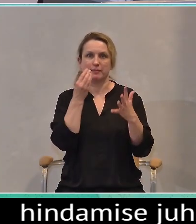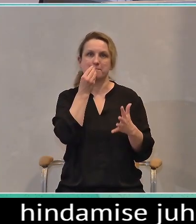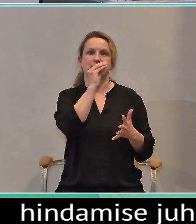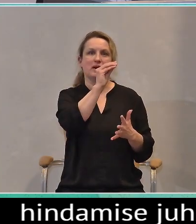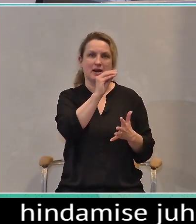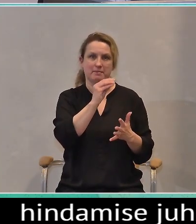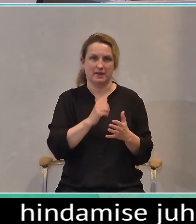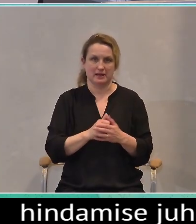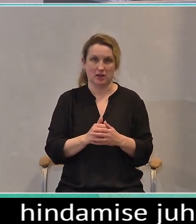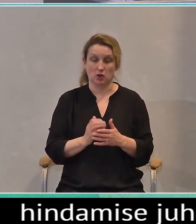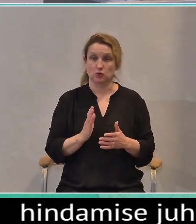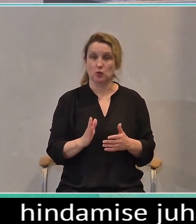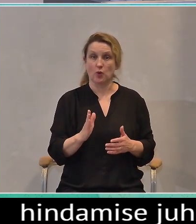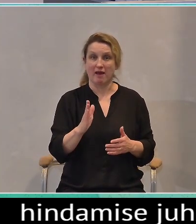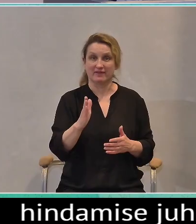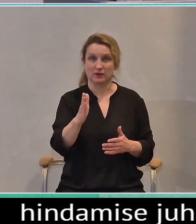are